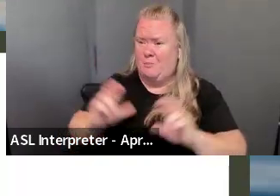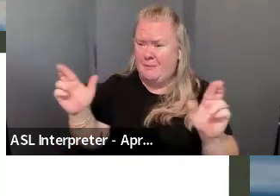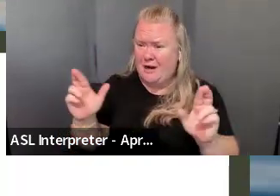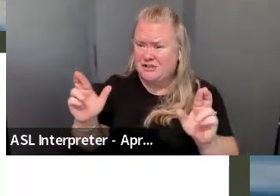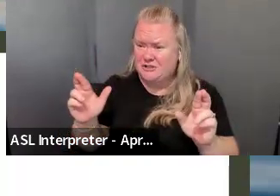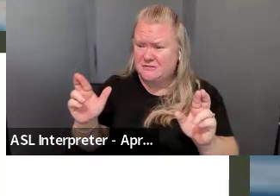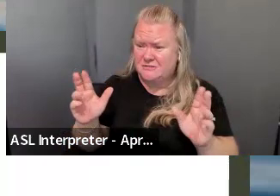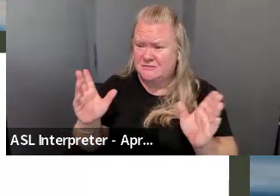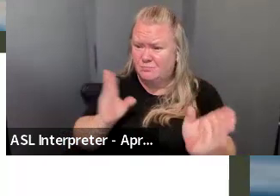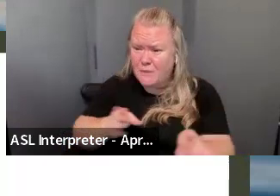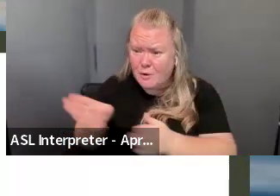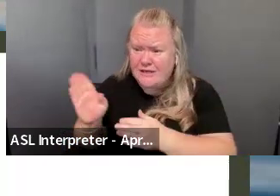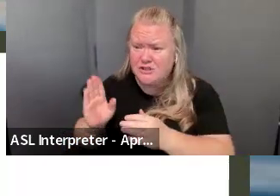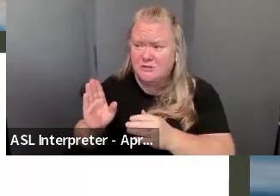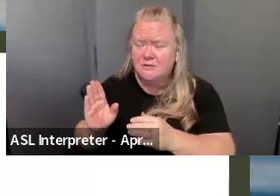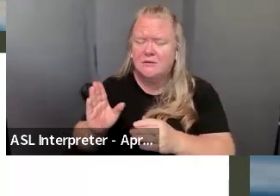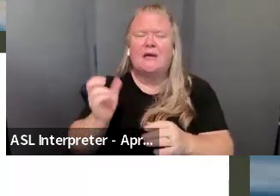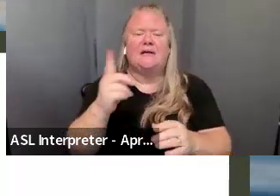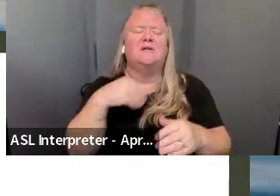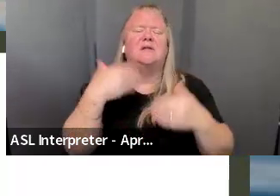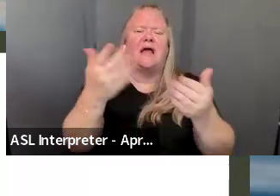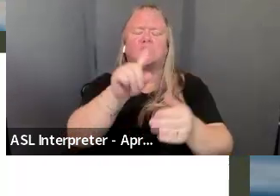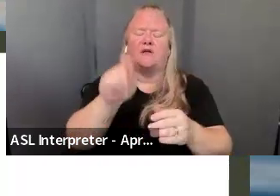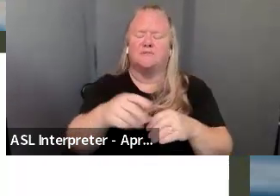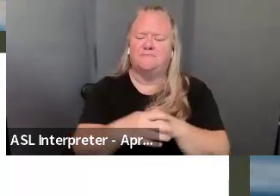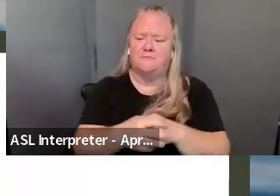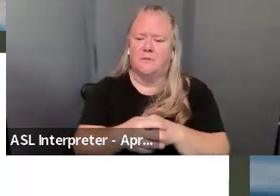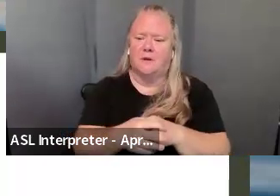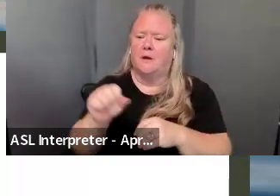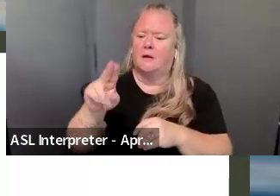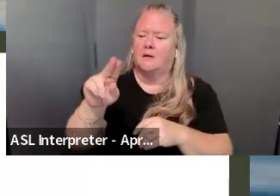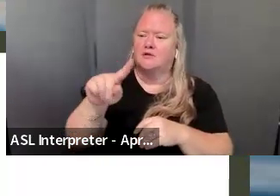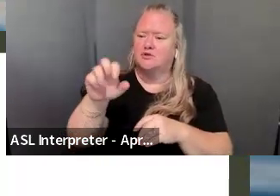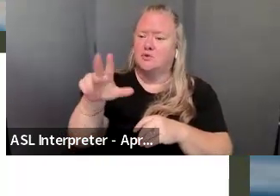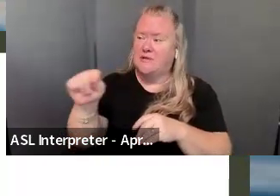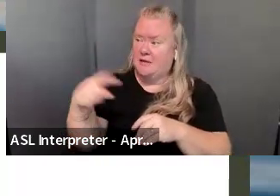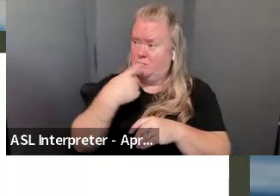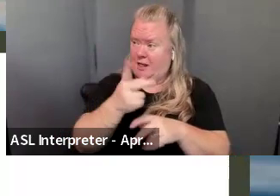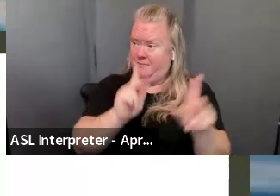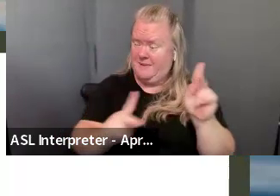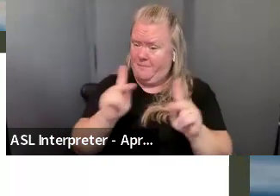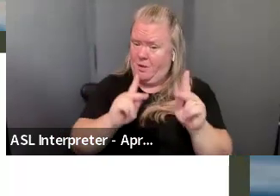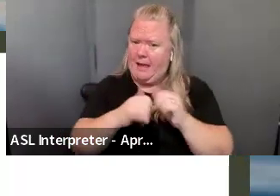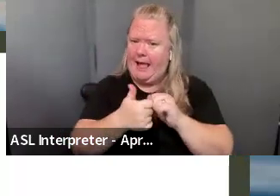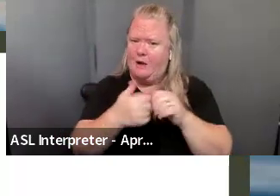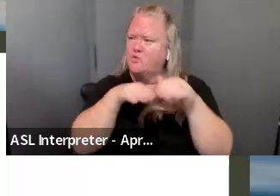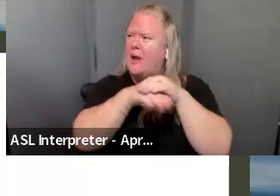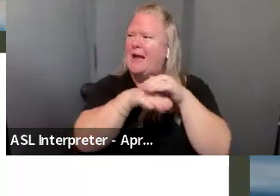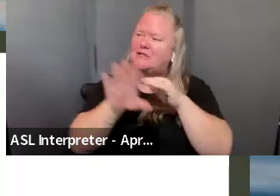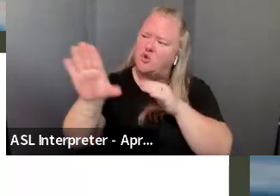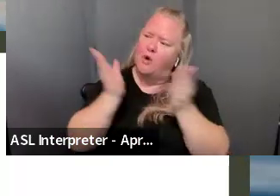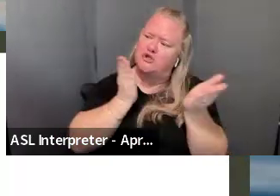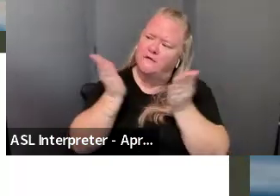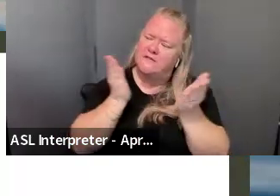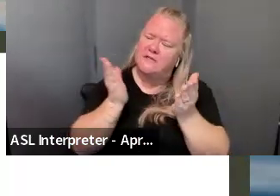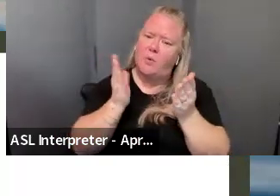think. It's okay, we can go to the next one. Suzette, if you can tell people how to access your